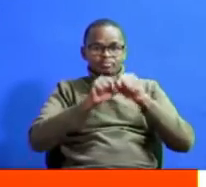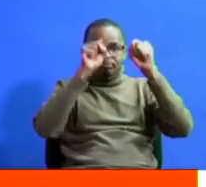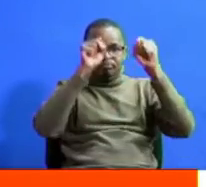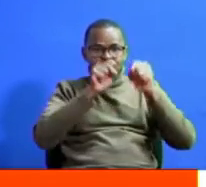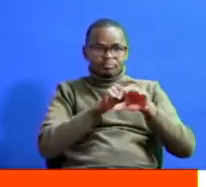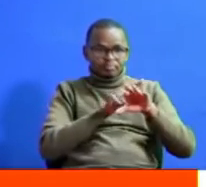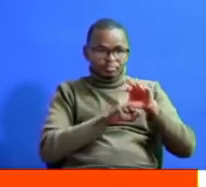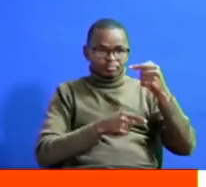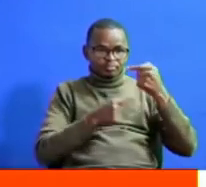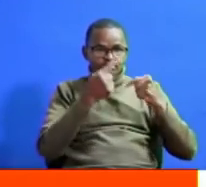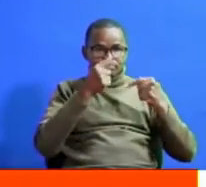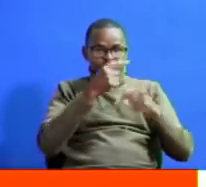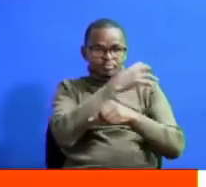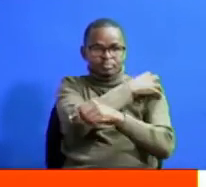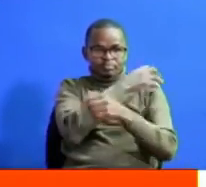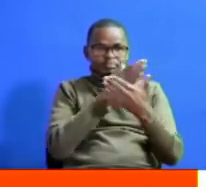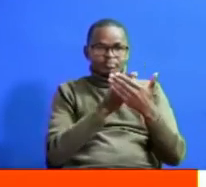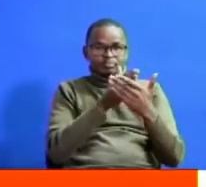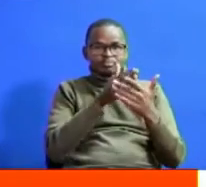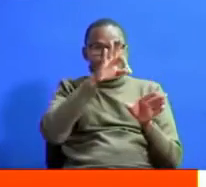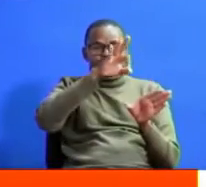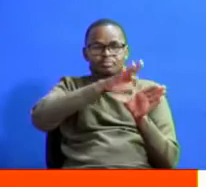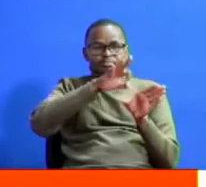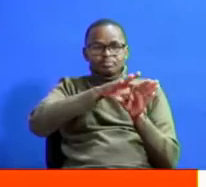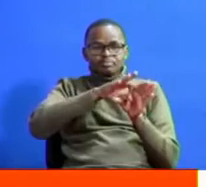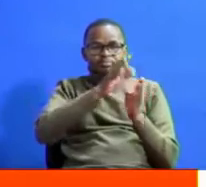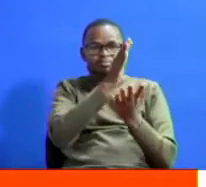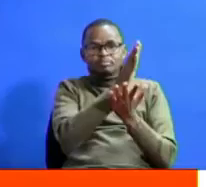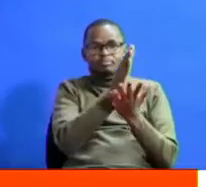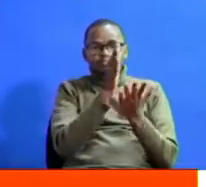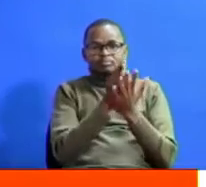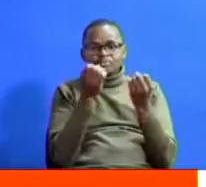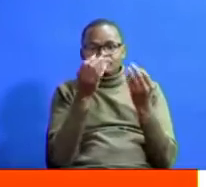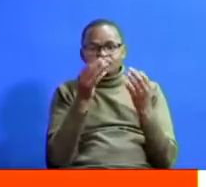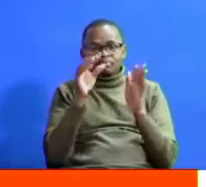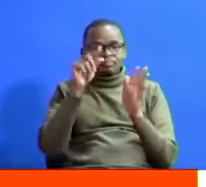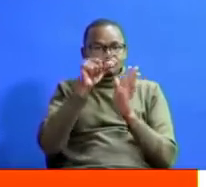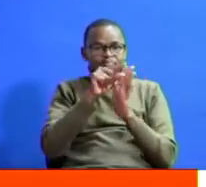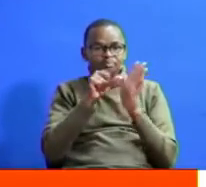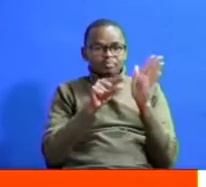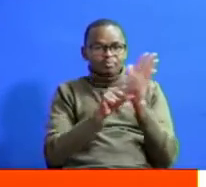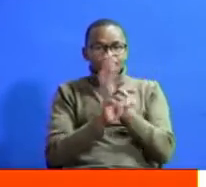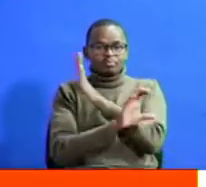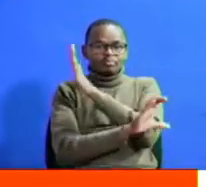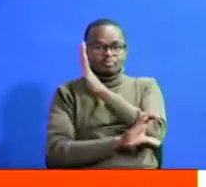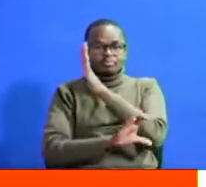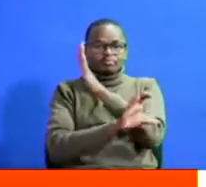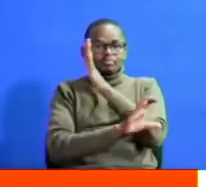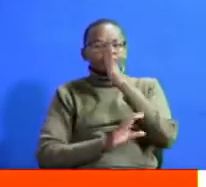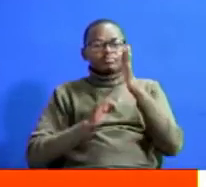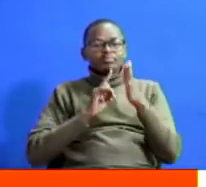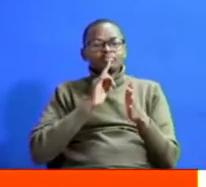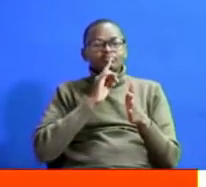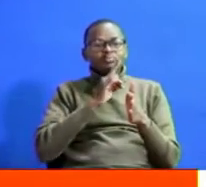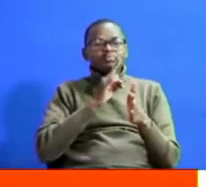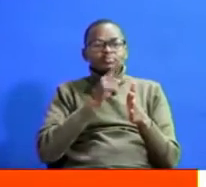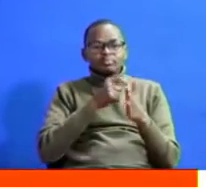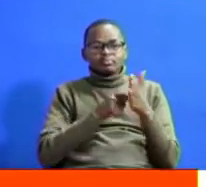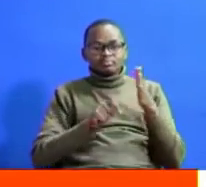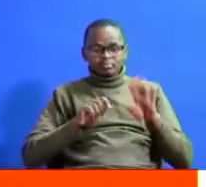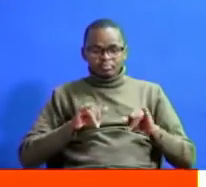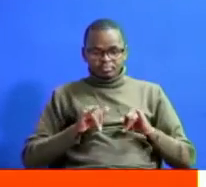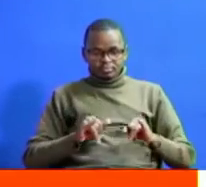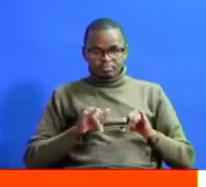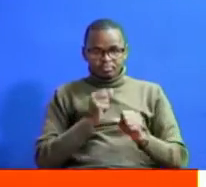event he clinches power after the elections. Among the many agendas he has for the country, he said reducing the cost of living